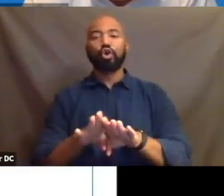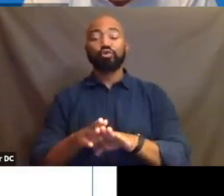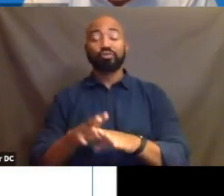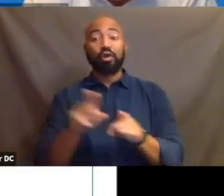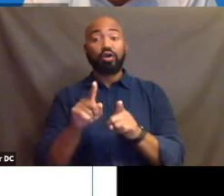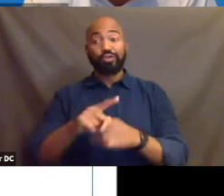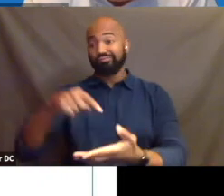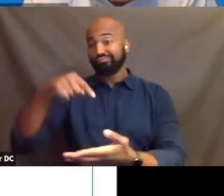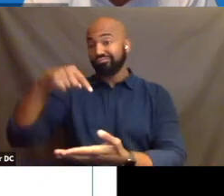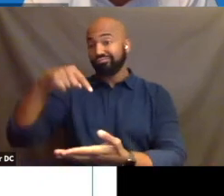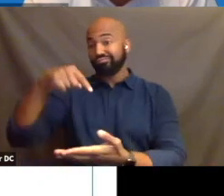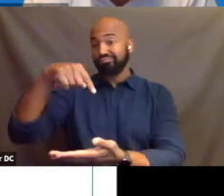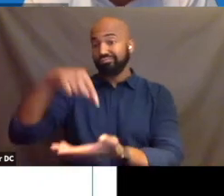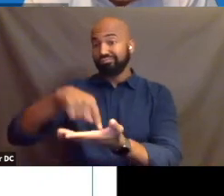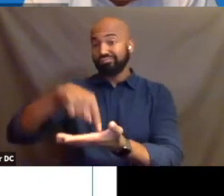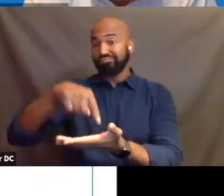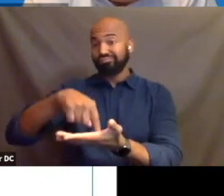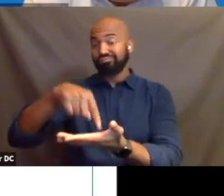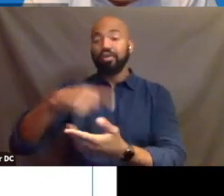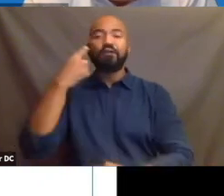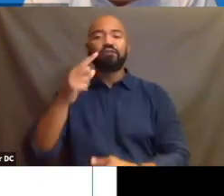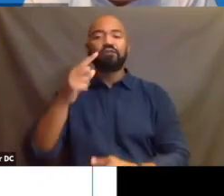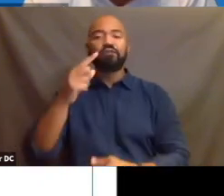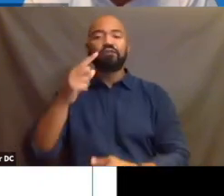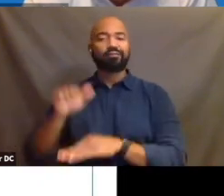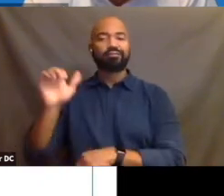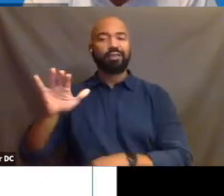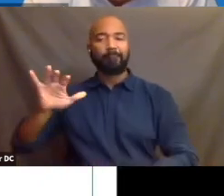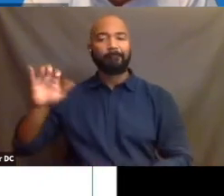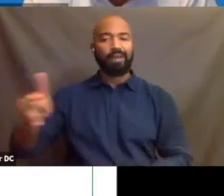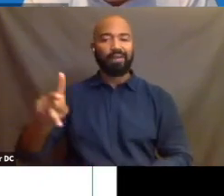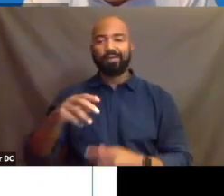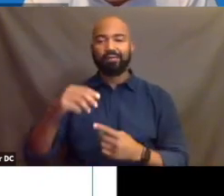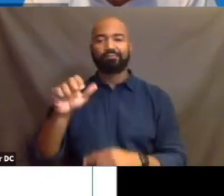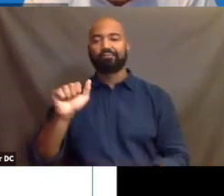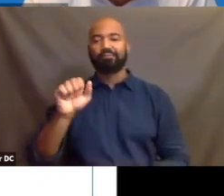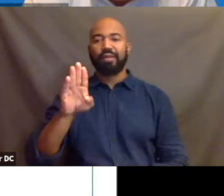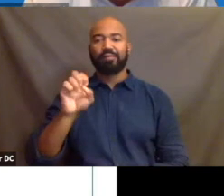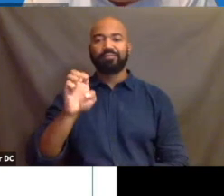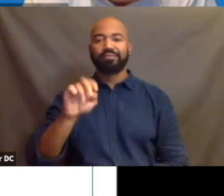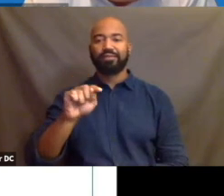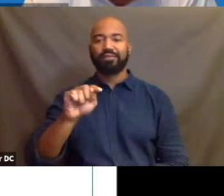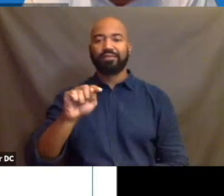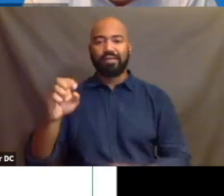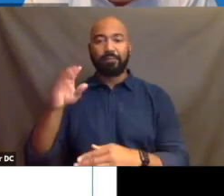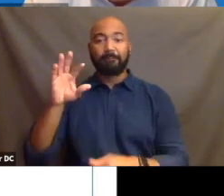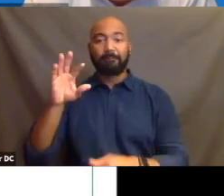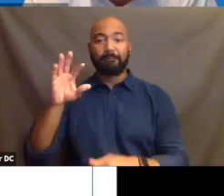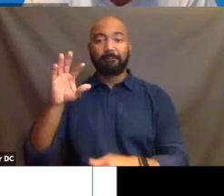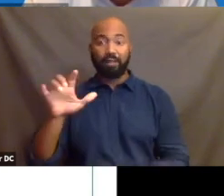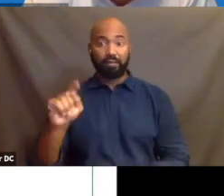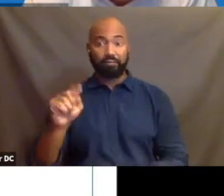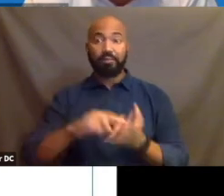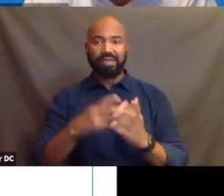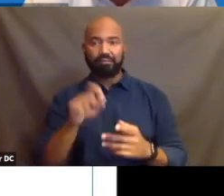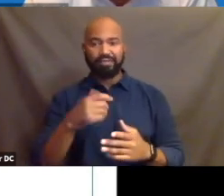ballots. They have to be received by 8 p.m. And so that means they either have to be put in a drop box or